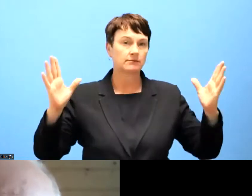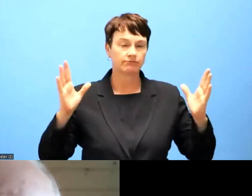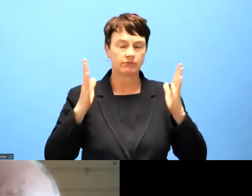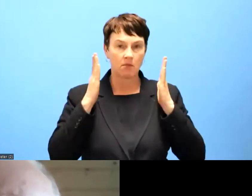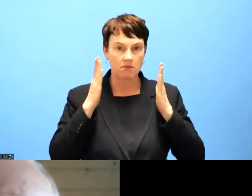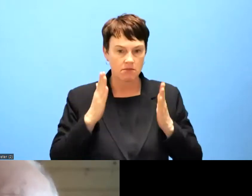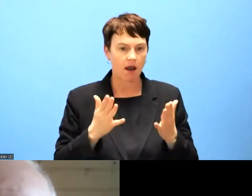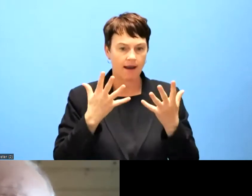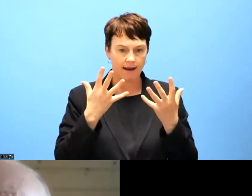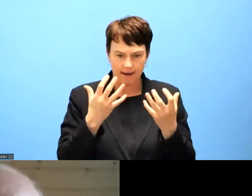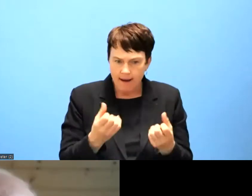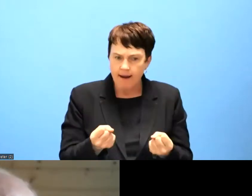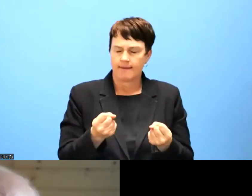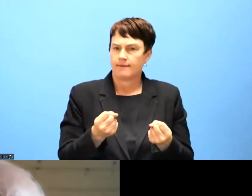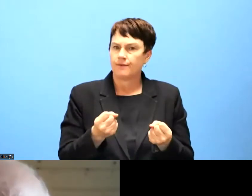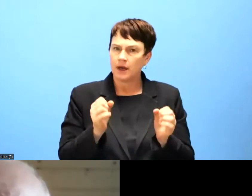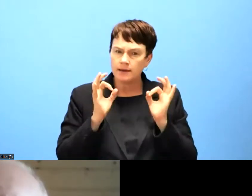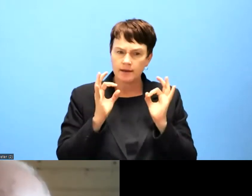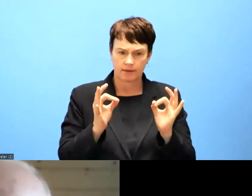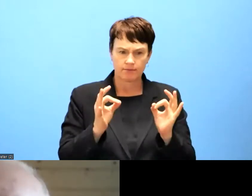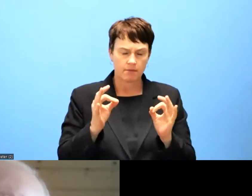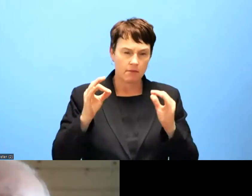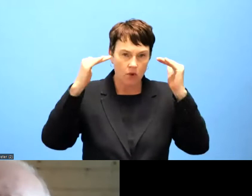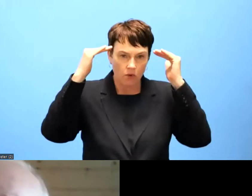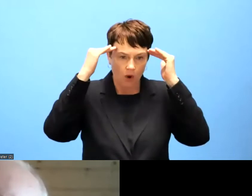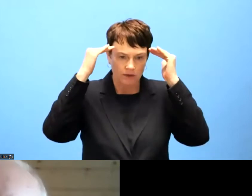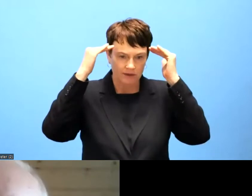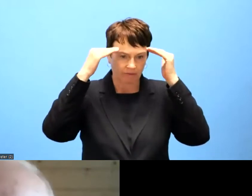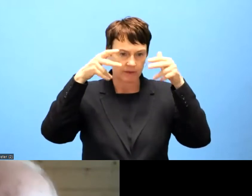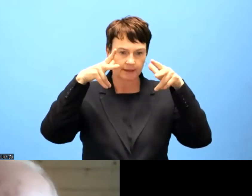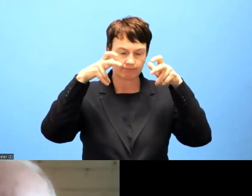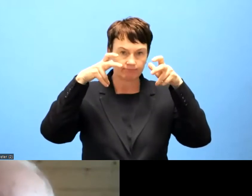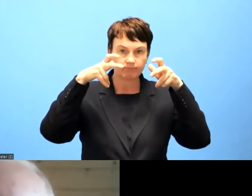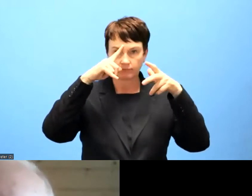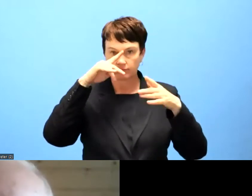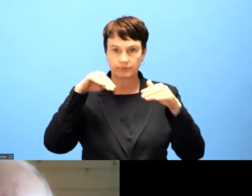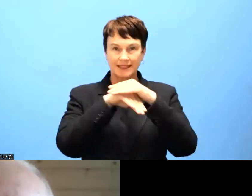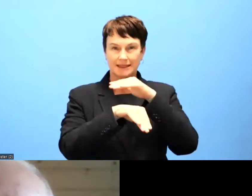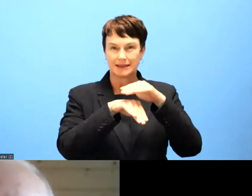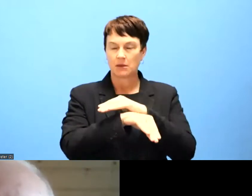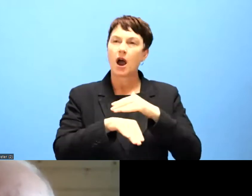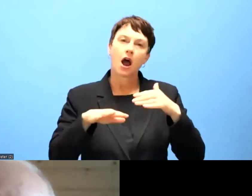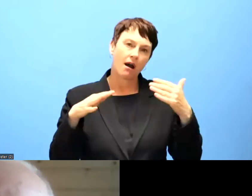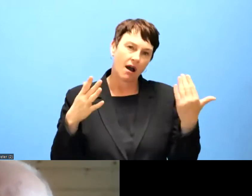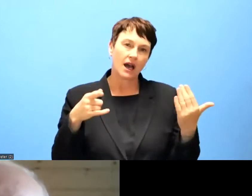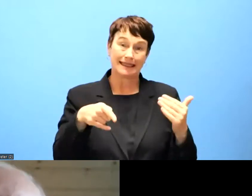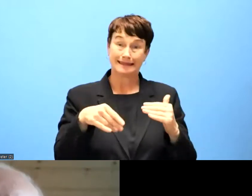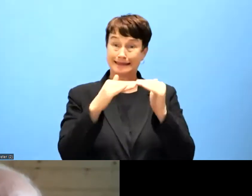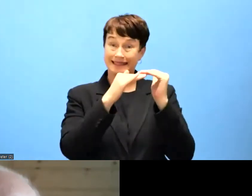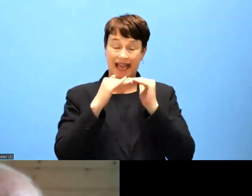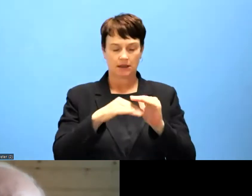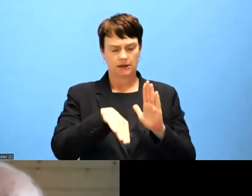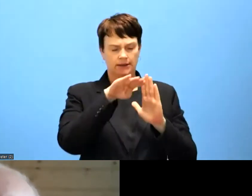accessibility. So far, the standards have focused on overcoming physical impairments, but making sure that